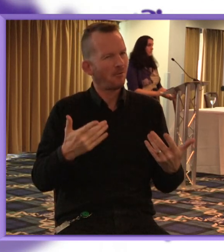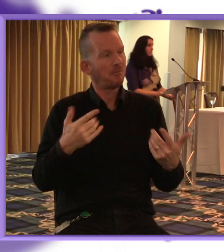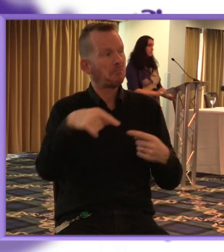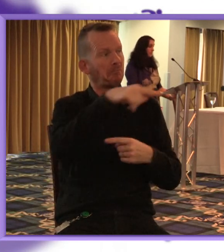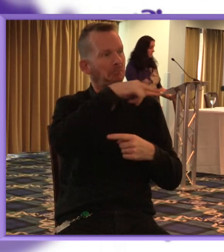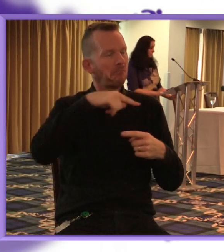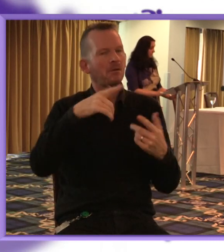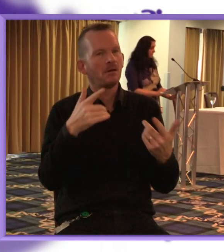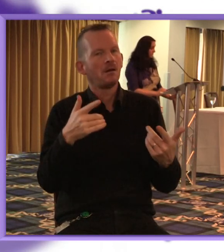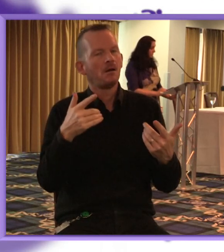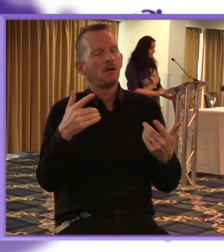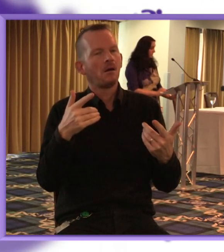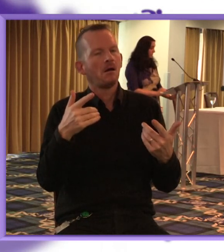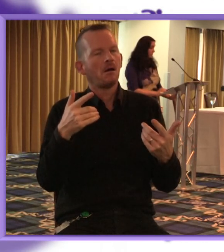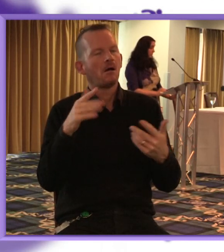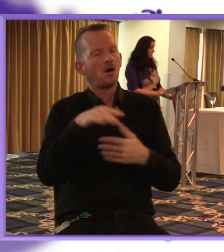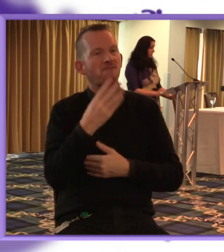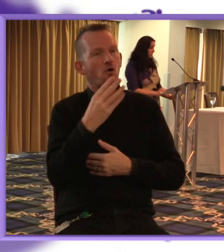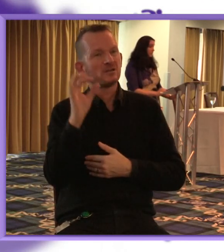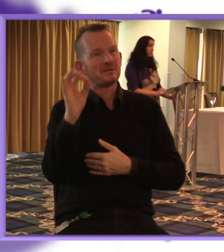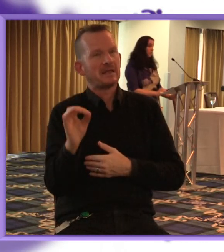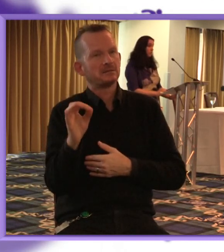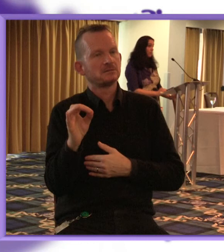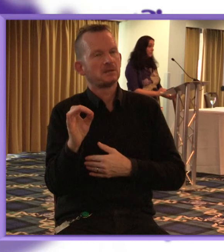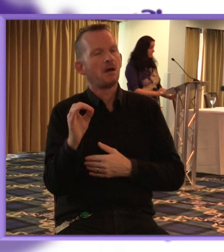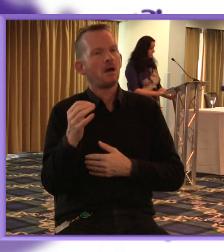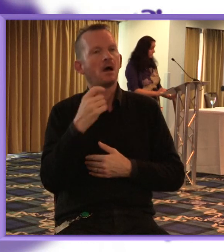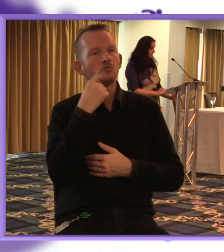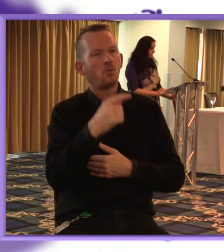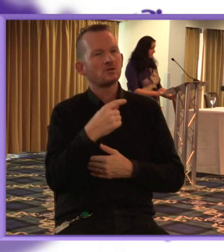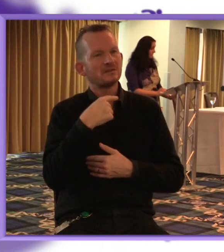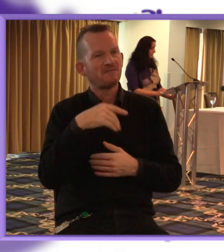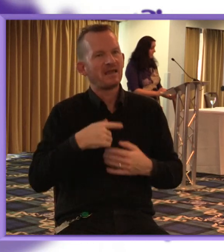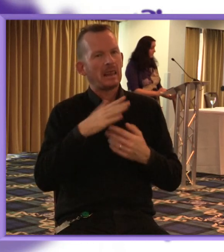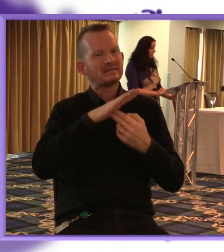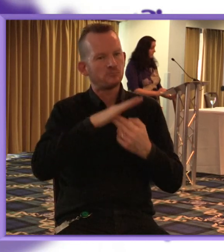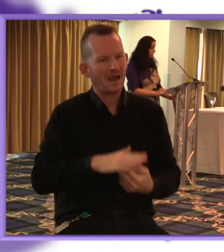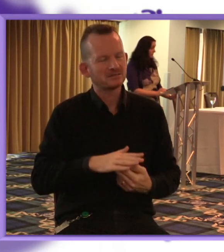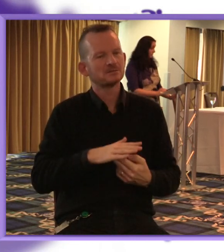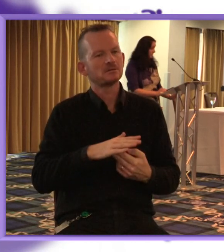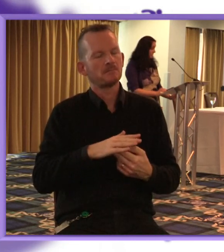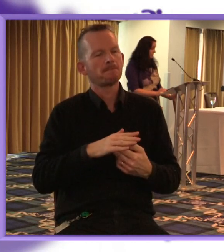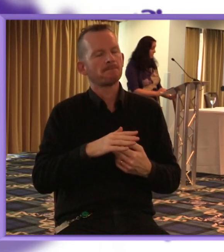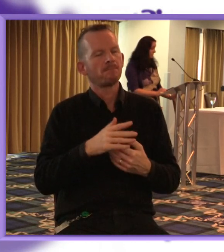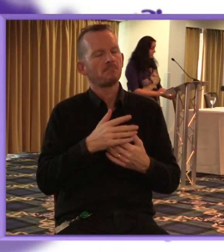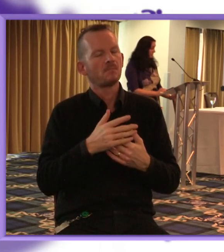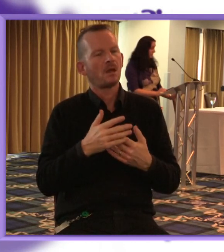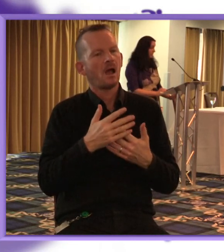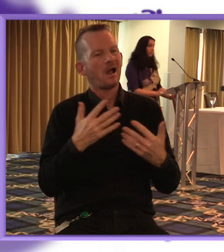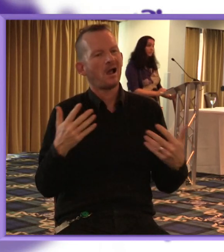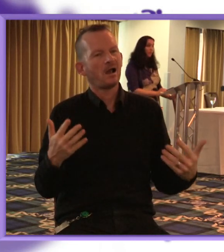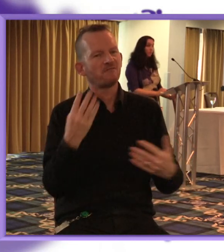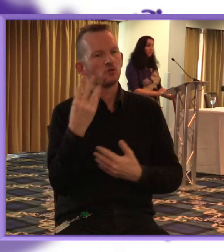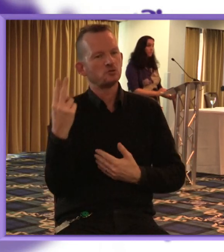But also of those participants, 40% reported feeling depressed all, often, or some of the time, and 42% reported feeling